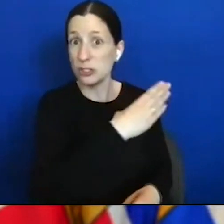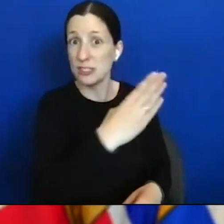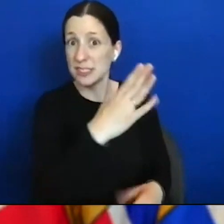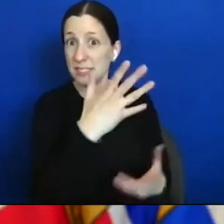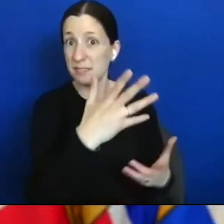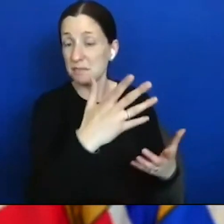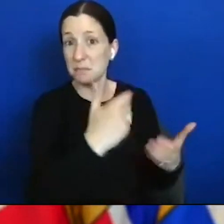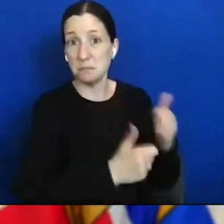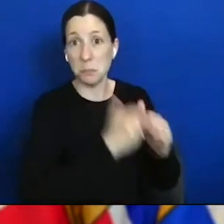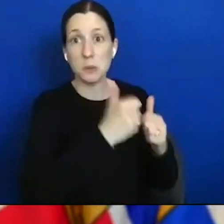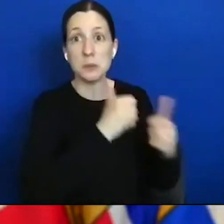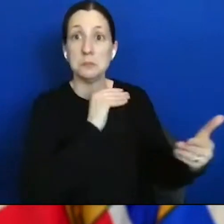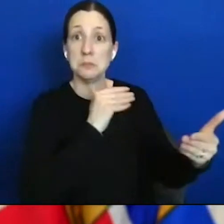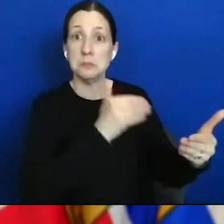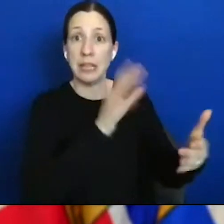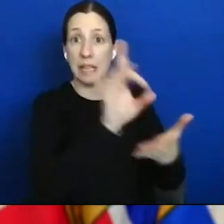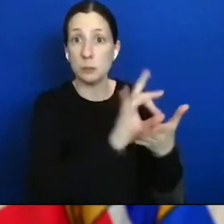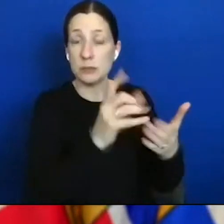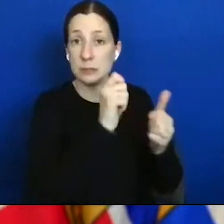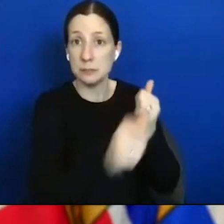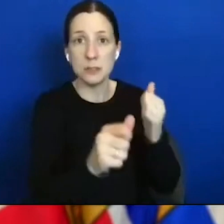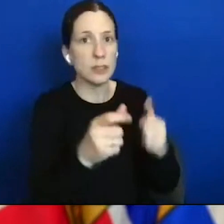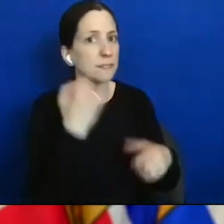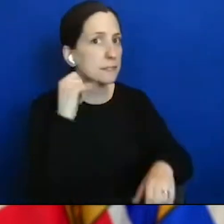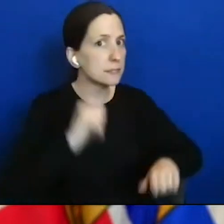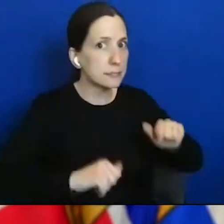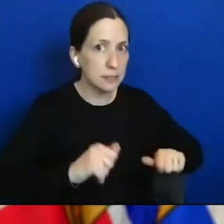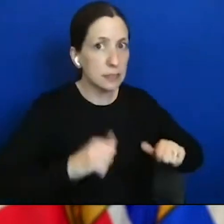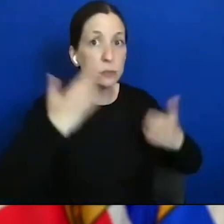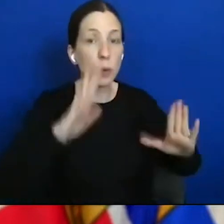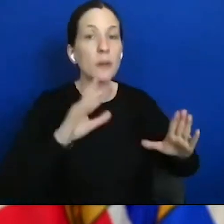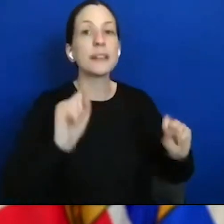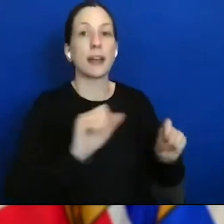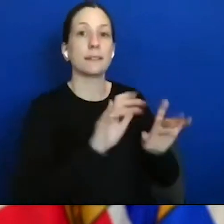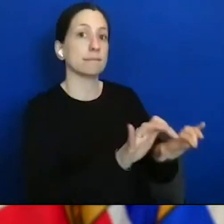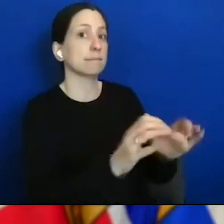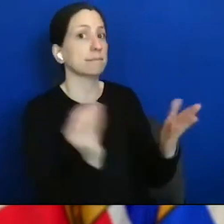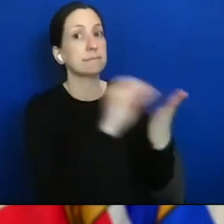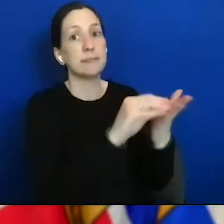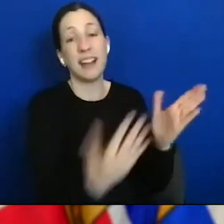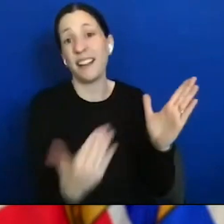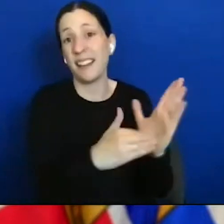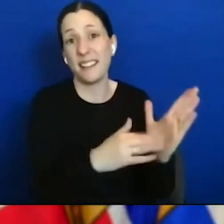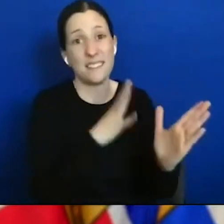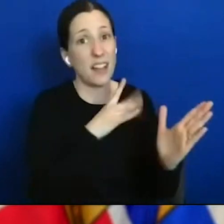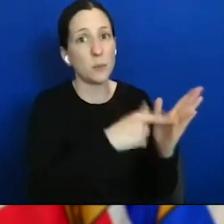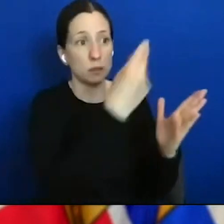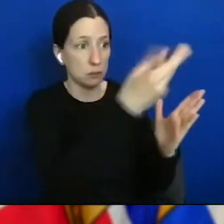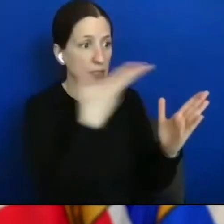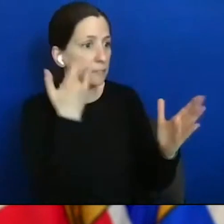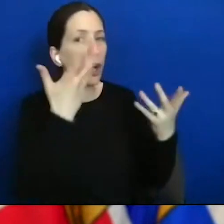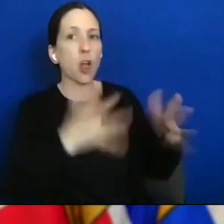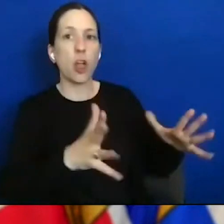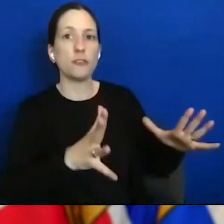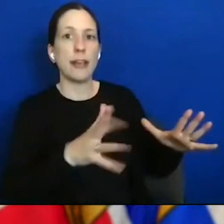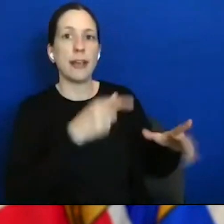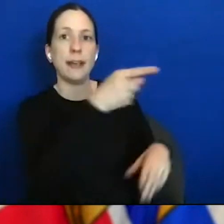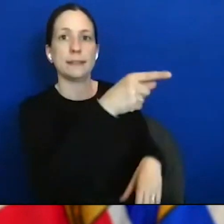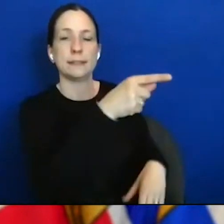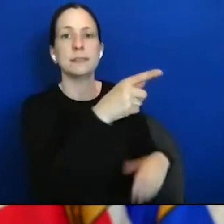them, and if you're unsure, you can call that number, or you can go on and register again, and the system will let you know if you're in